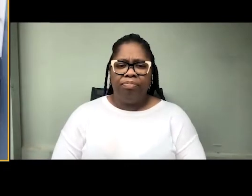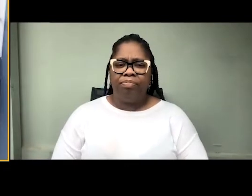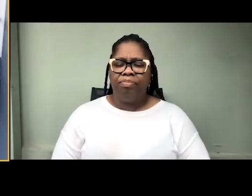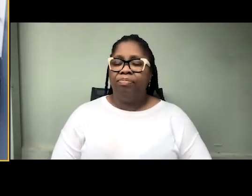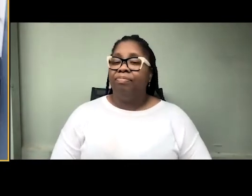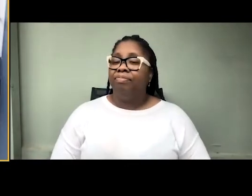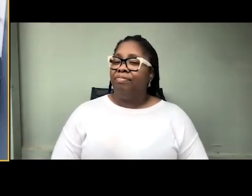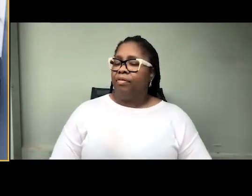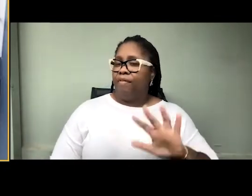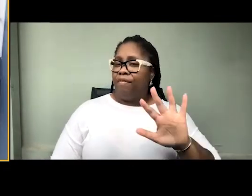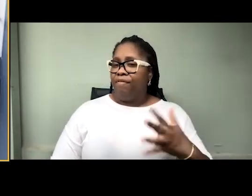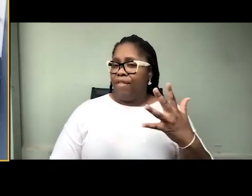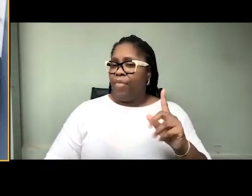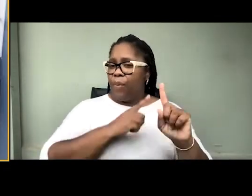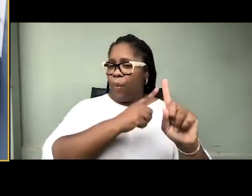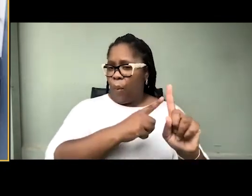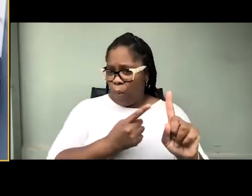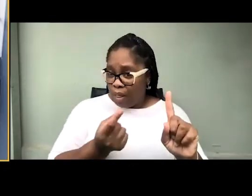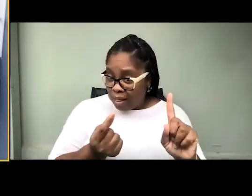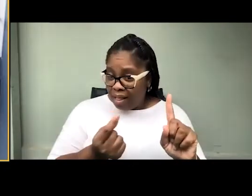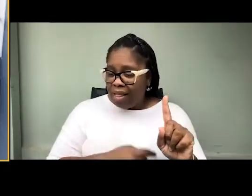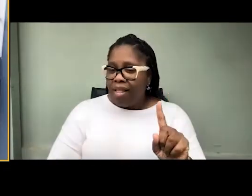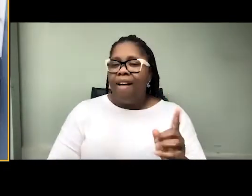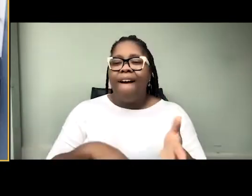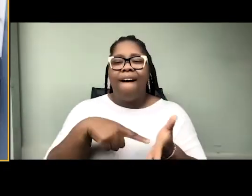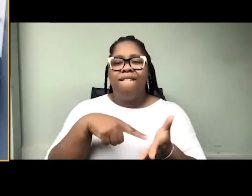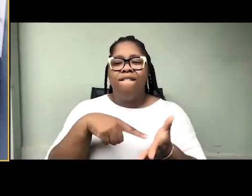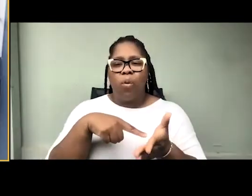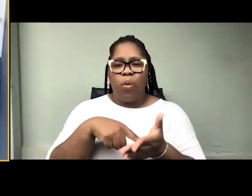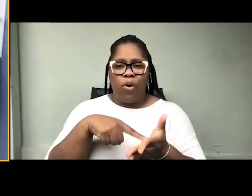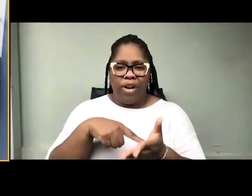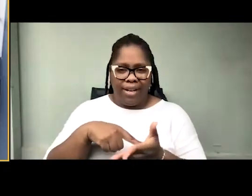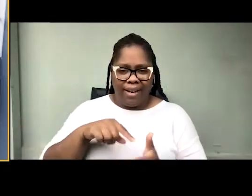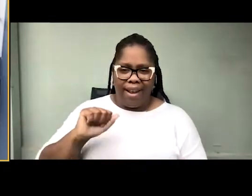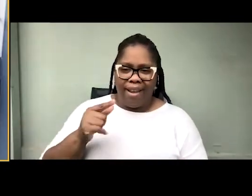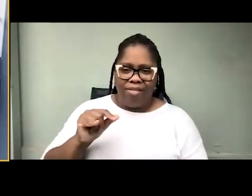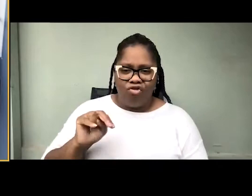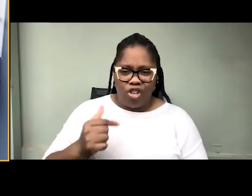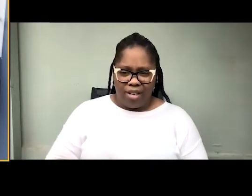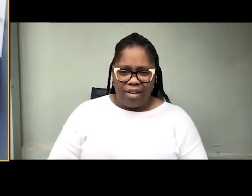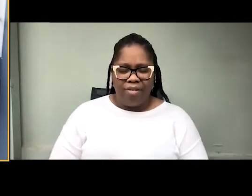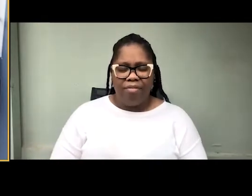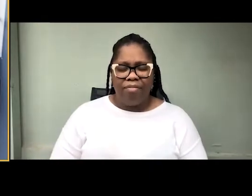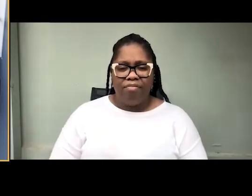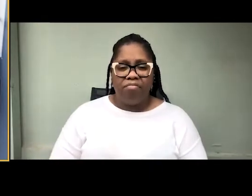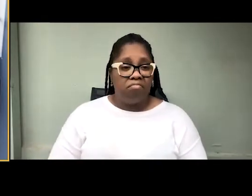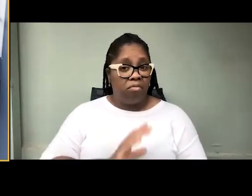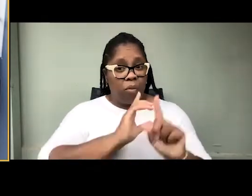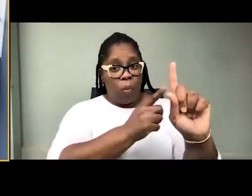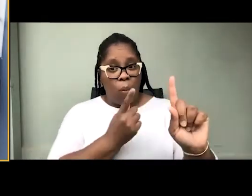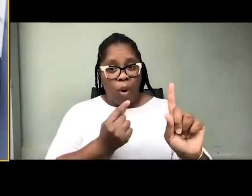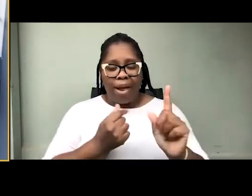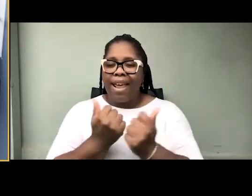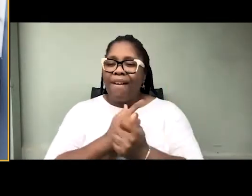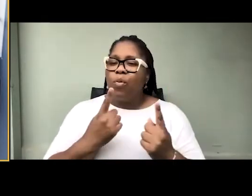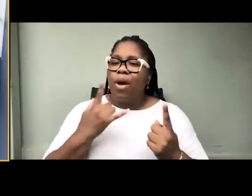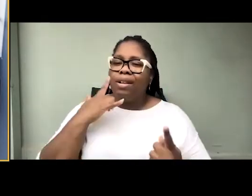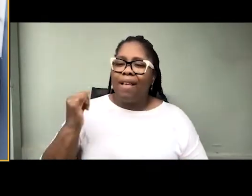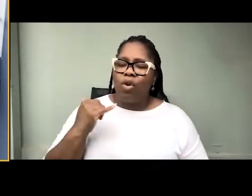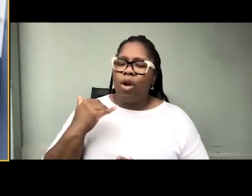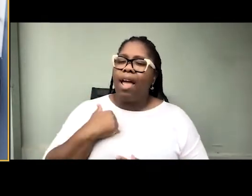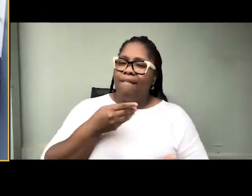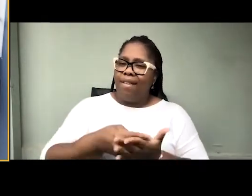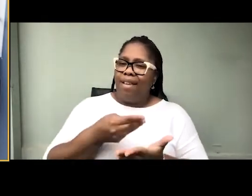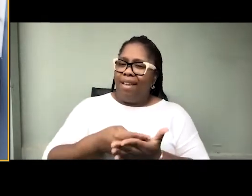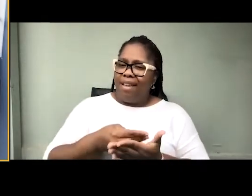And then goal 5 is affording aging. And so our goal here is that everyone in California will have economic security for